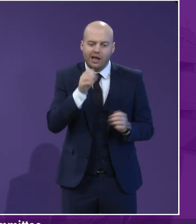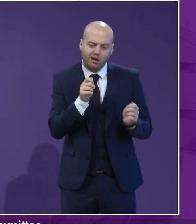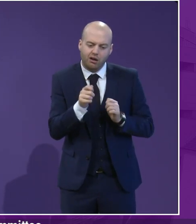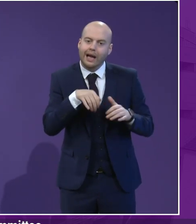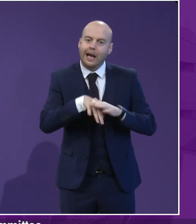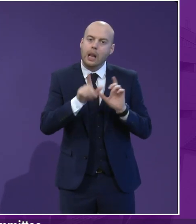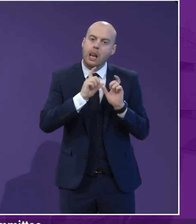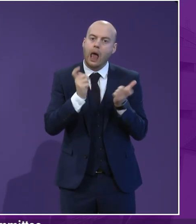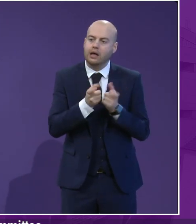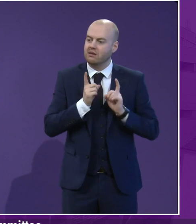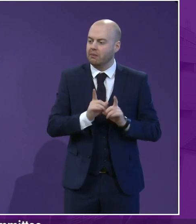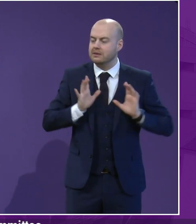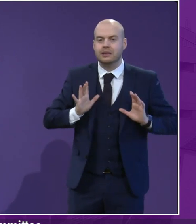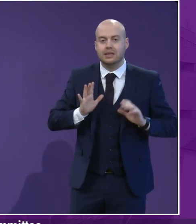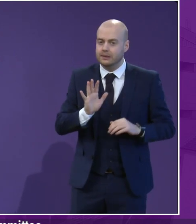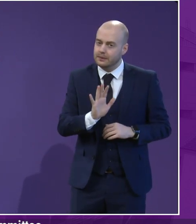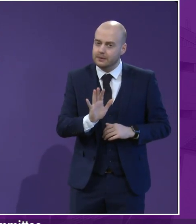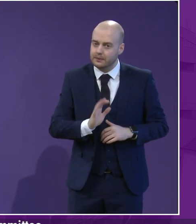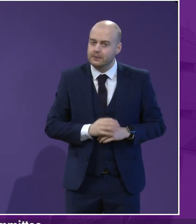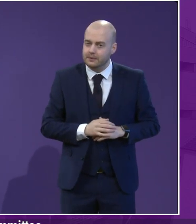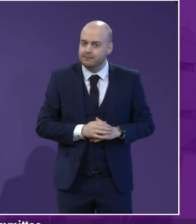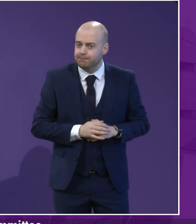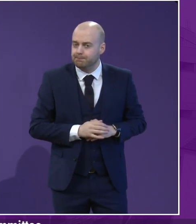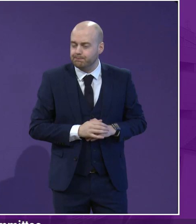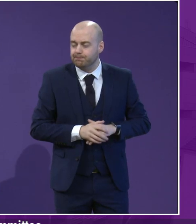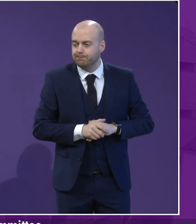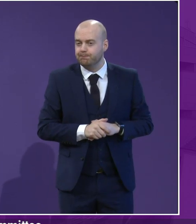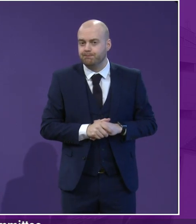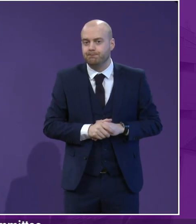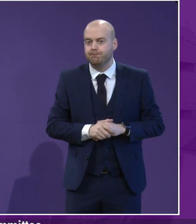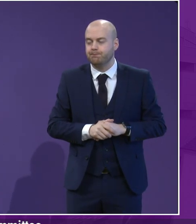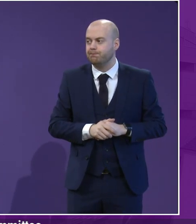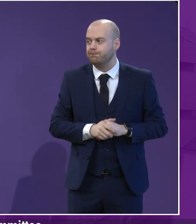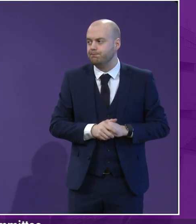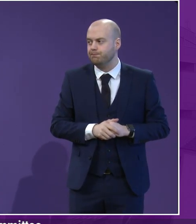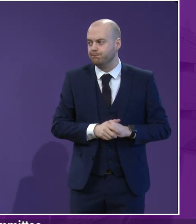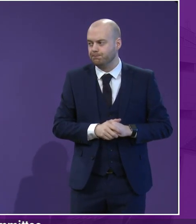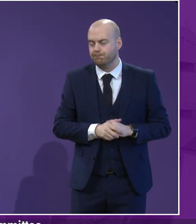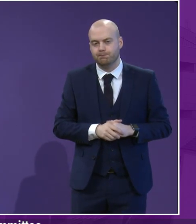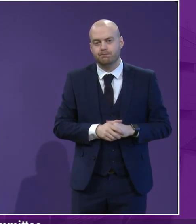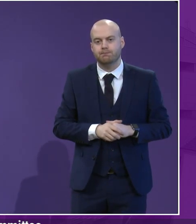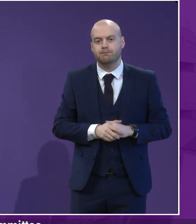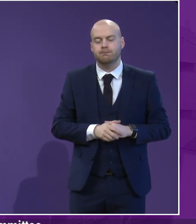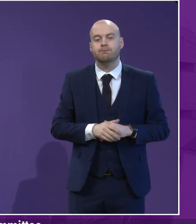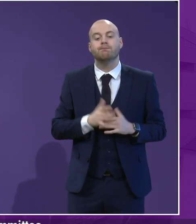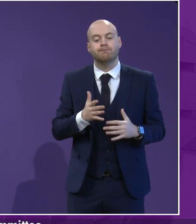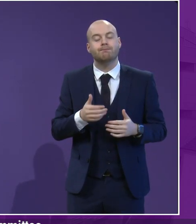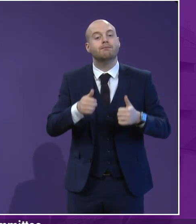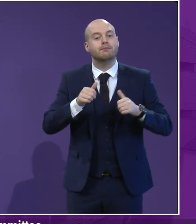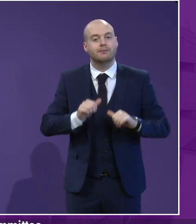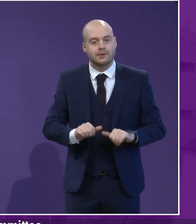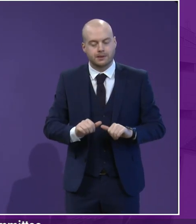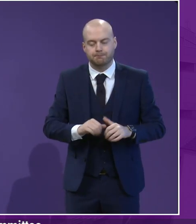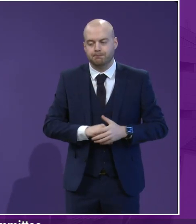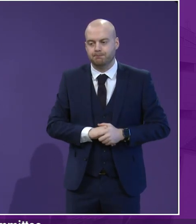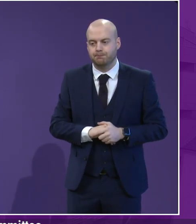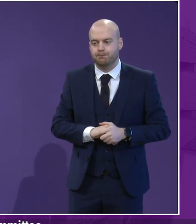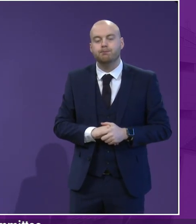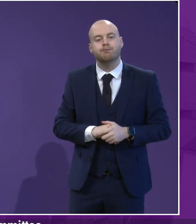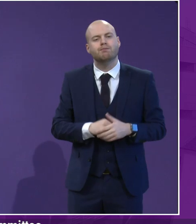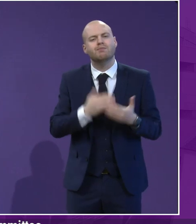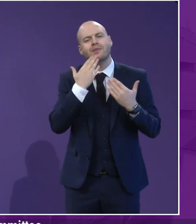the educational system, not just at the higher educational level, and right across the educational experience. As Mark has commented, it's